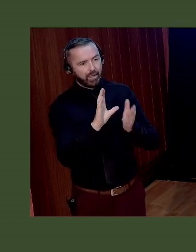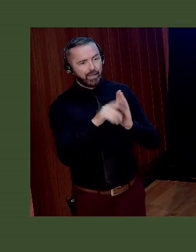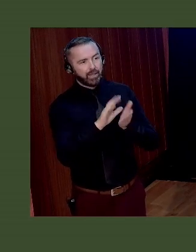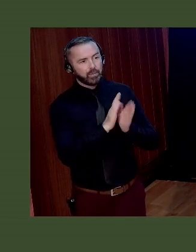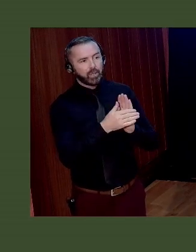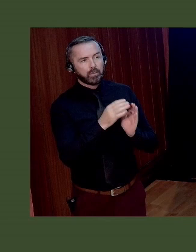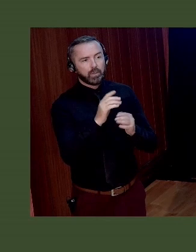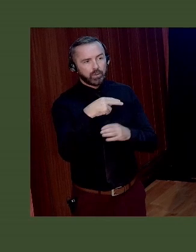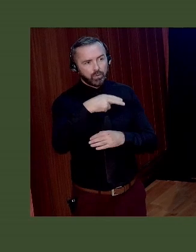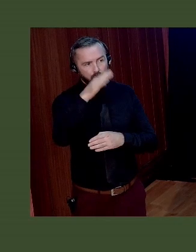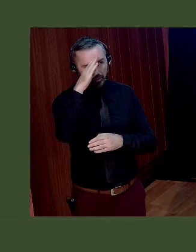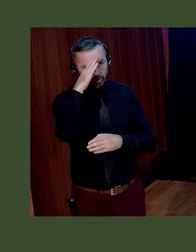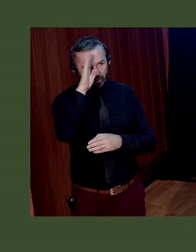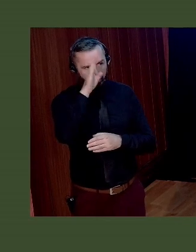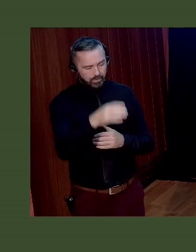Northern Ireland.